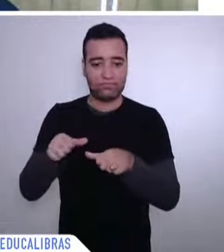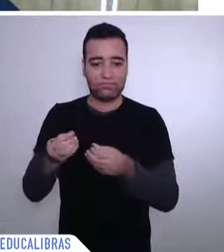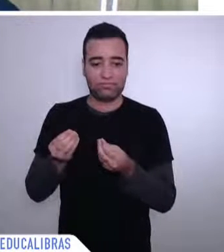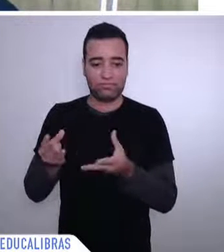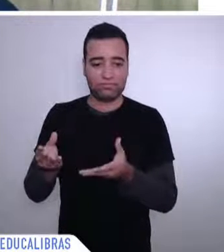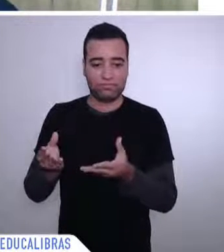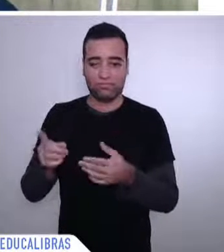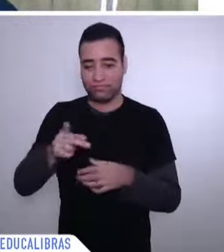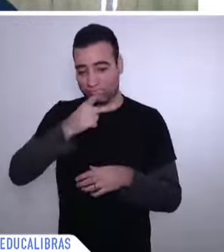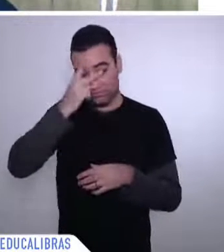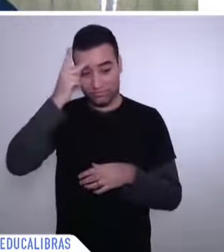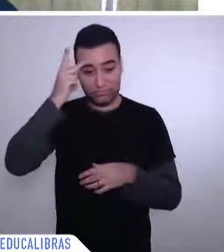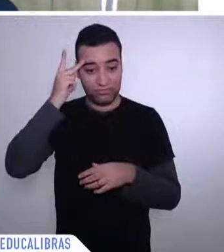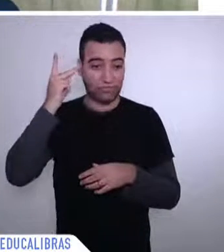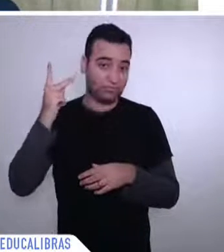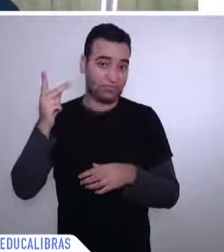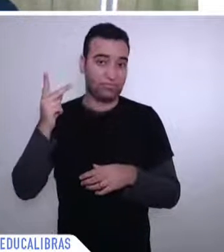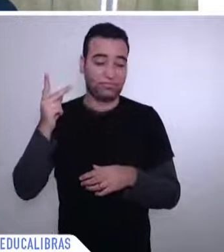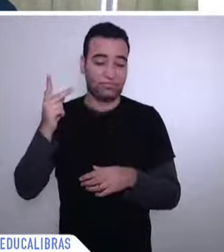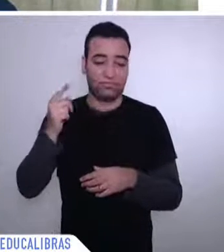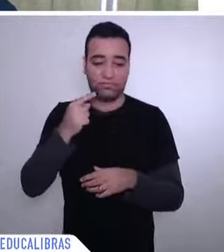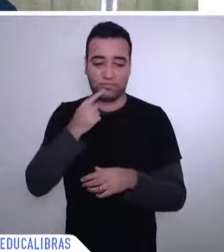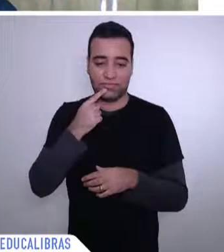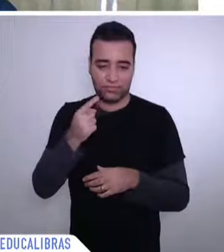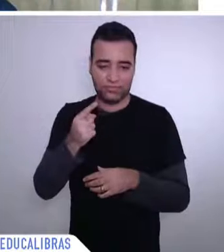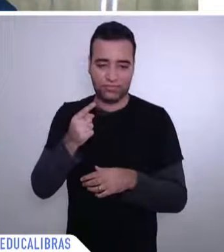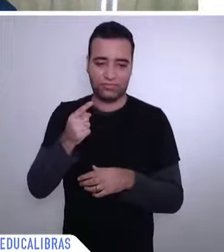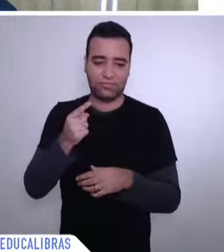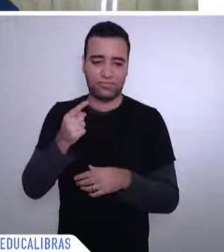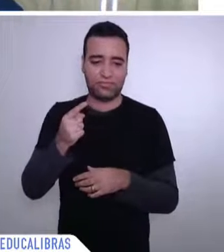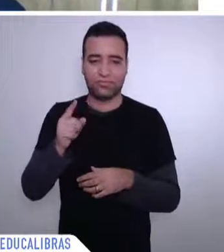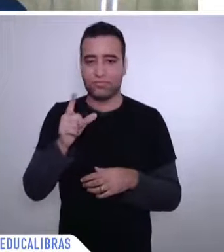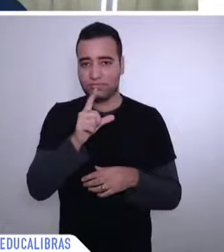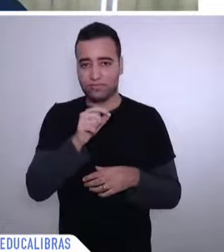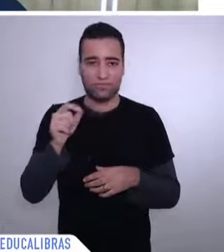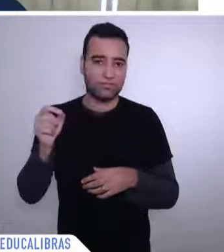efficient way, and it means providing protection, and I can say,